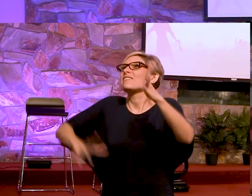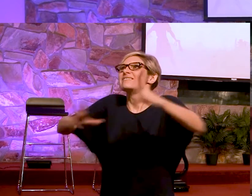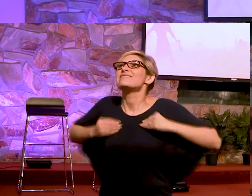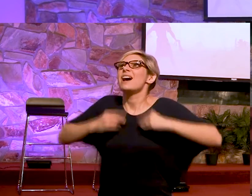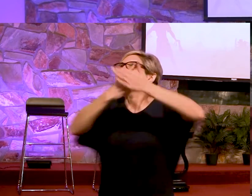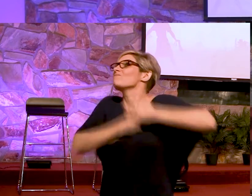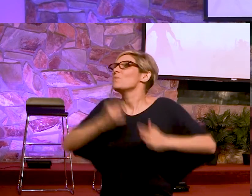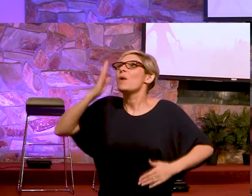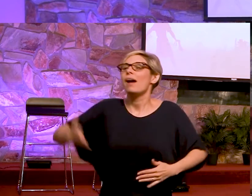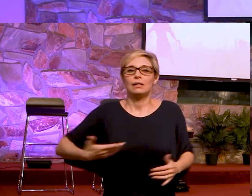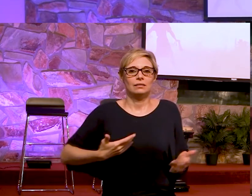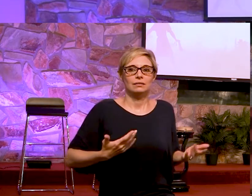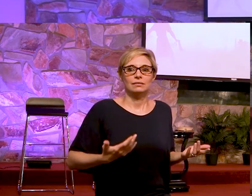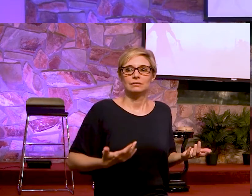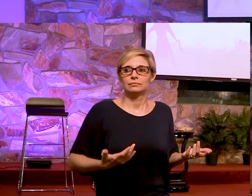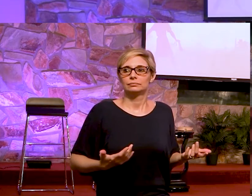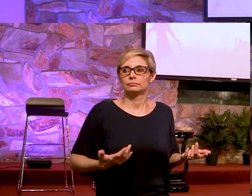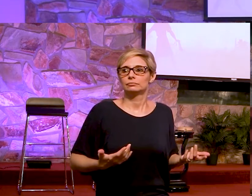result of this.